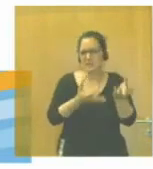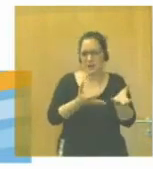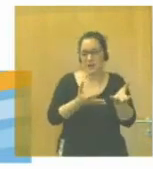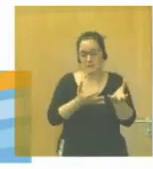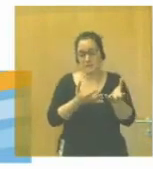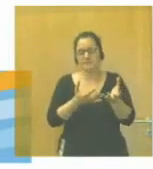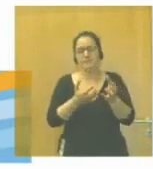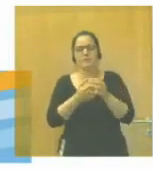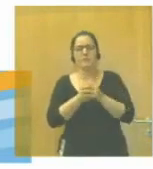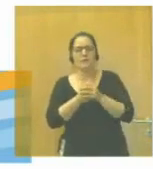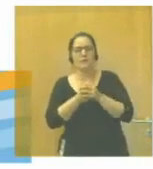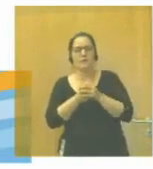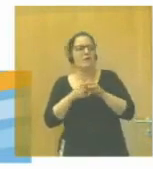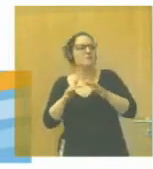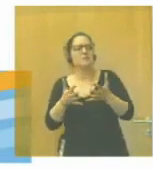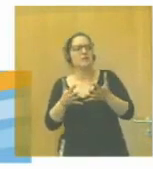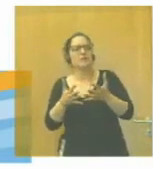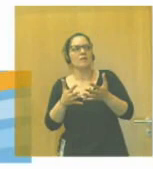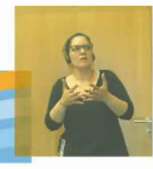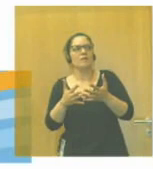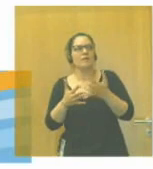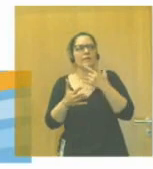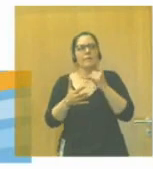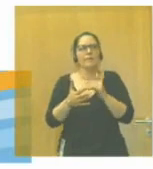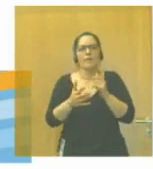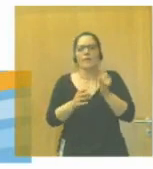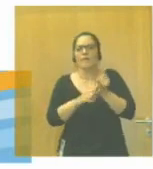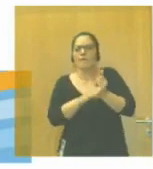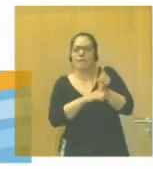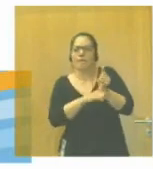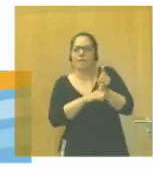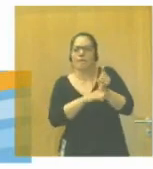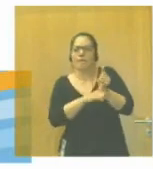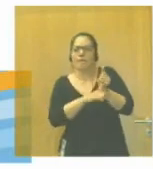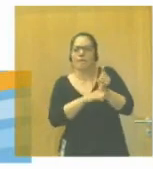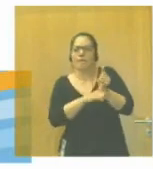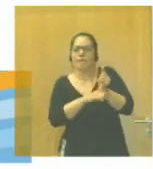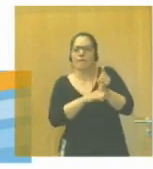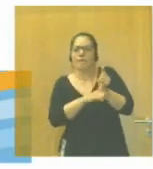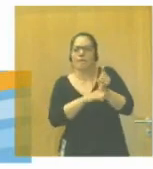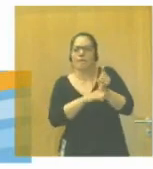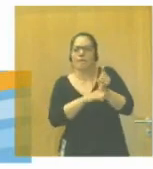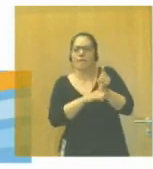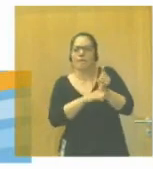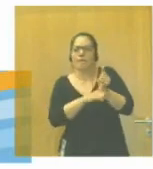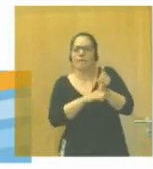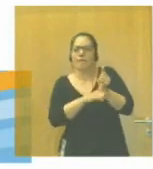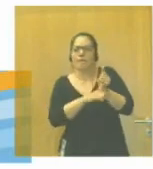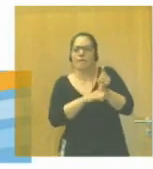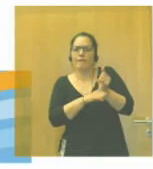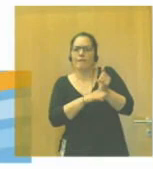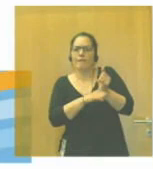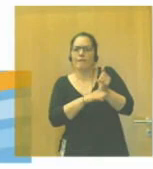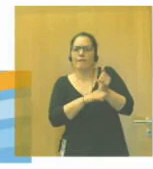maybe undermine our clients getting well? Do we even know who's at risk for suicide? How do we know we